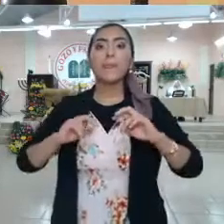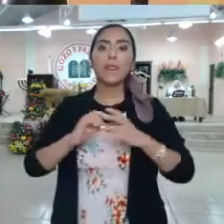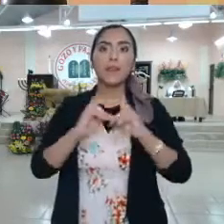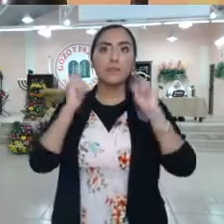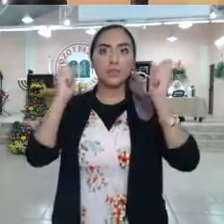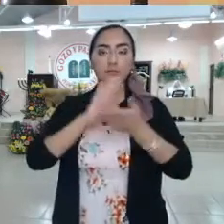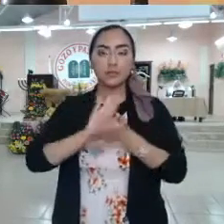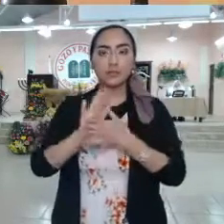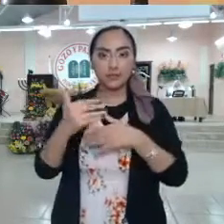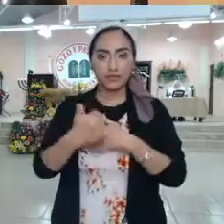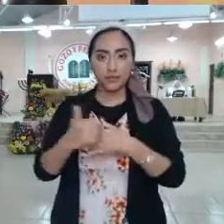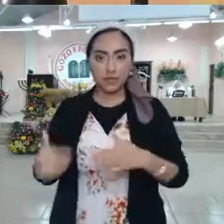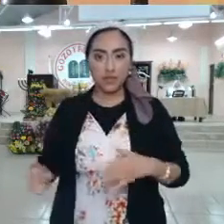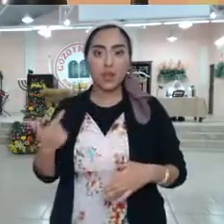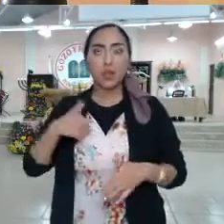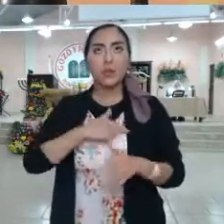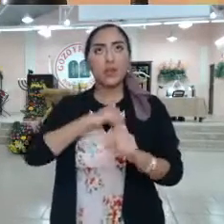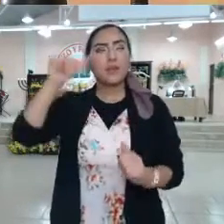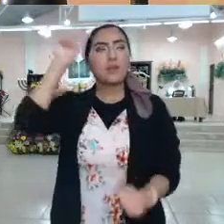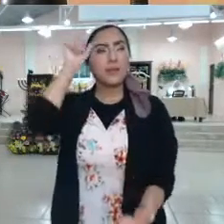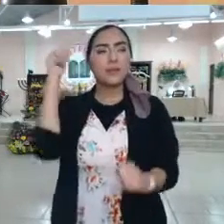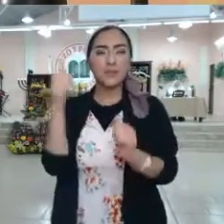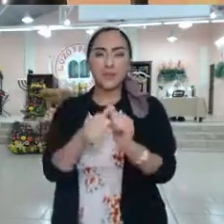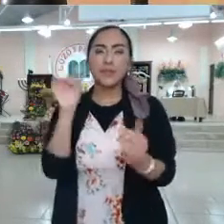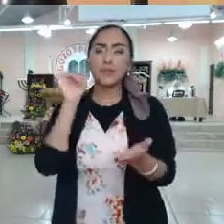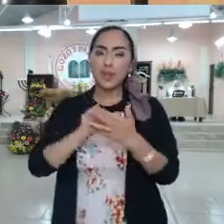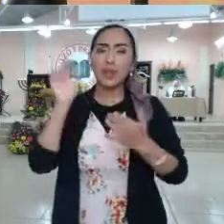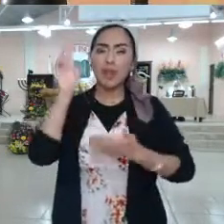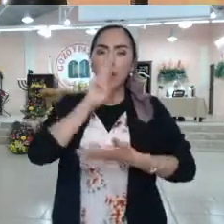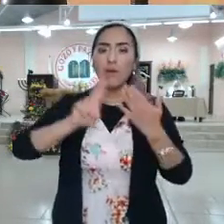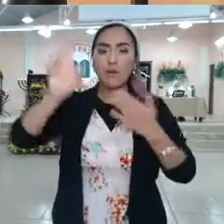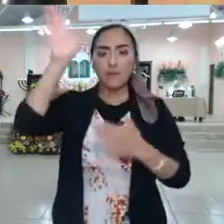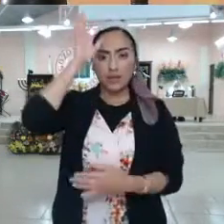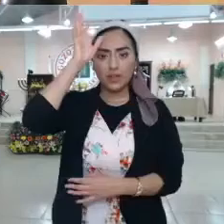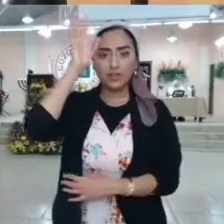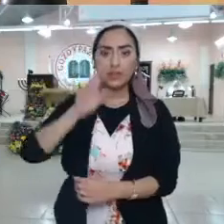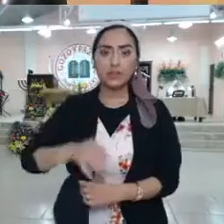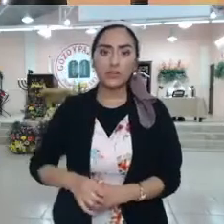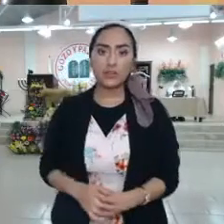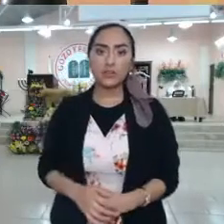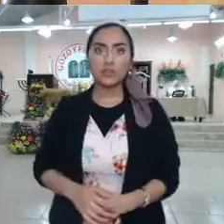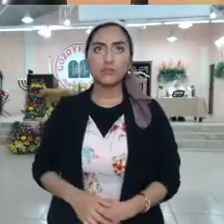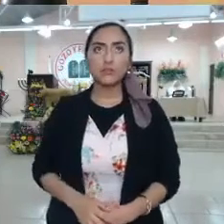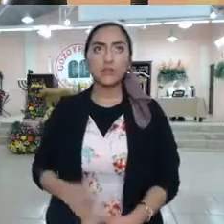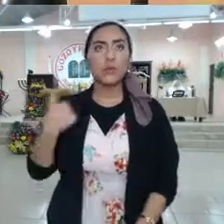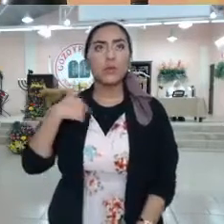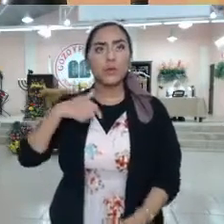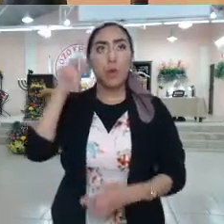Now, the Feast of the Unleavened Bread reminds us that the Eternal Father